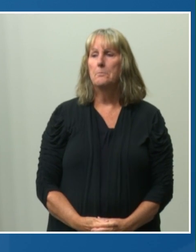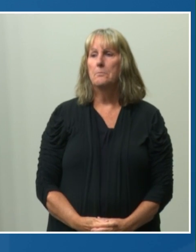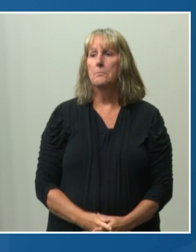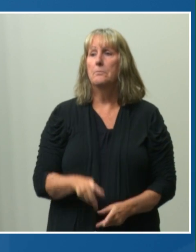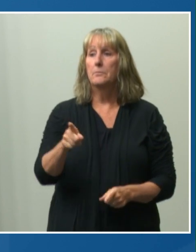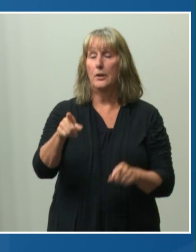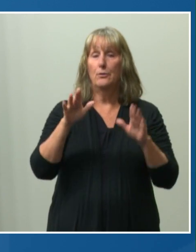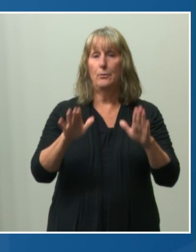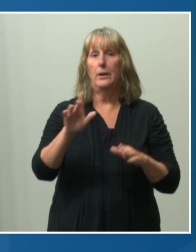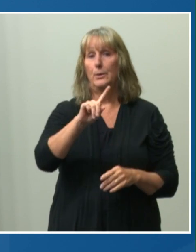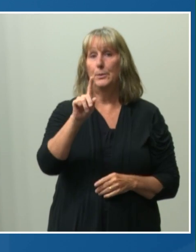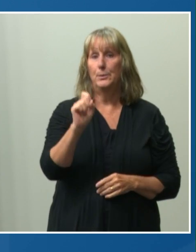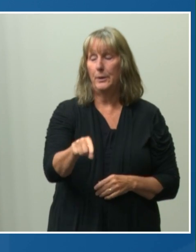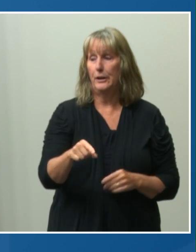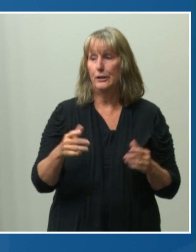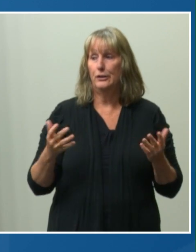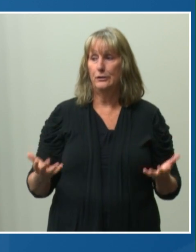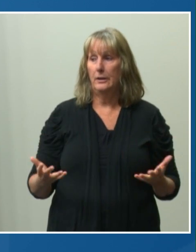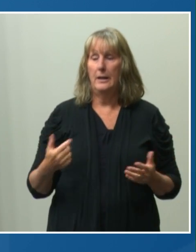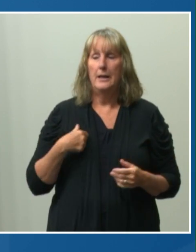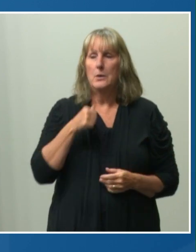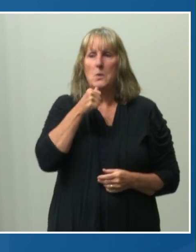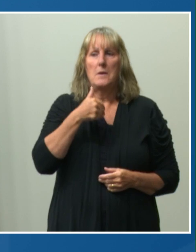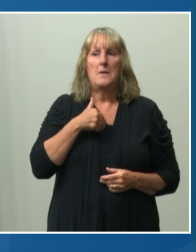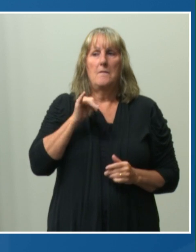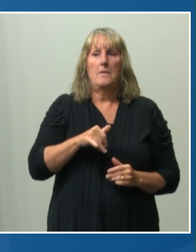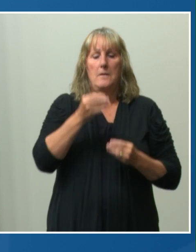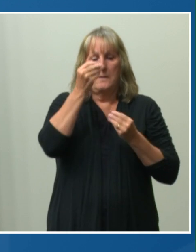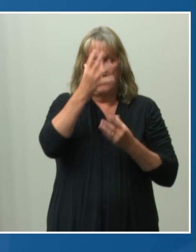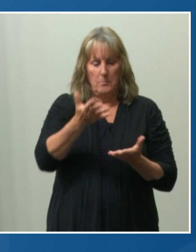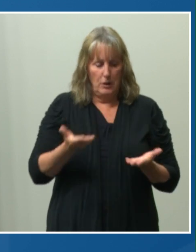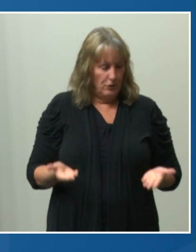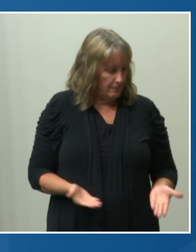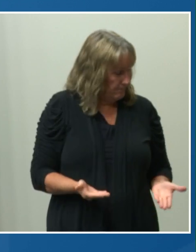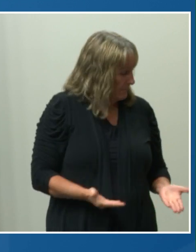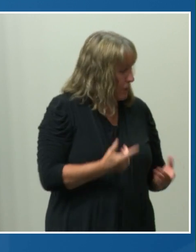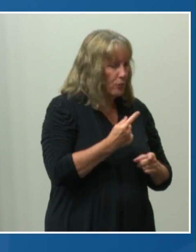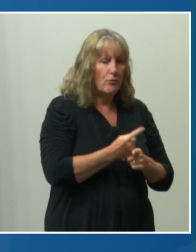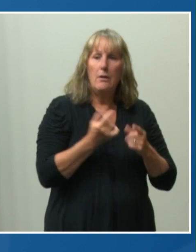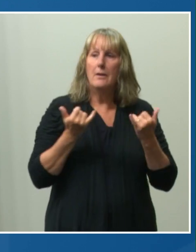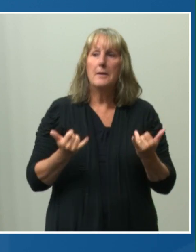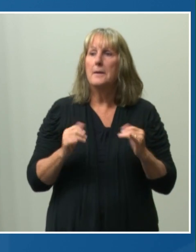That's a great question. And I don't have that information on hand right now.